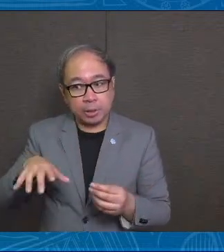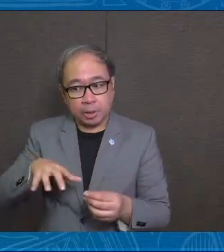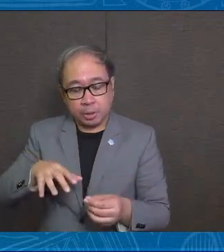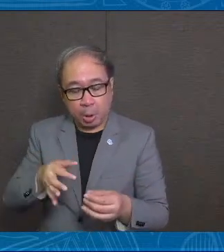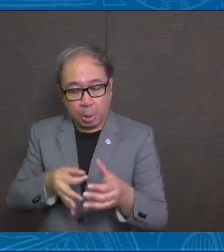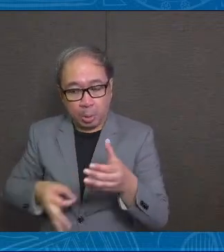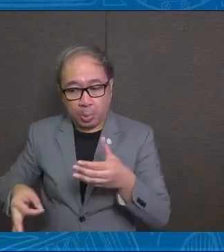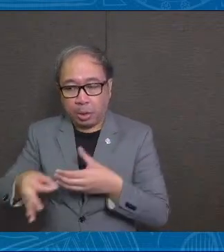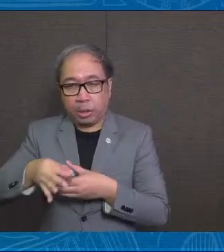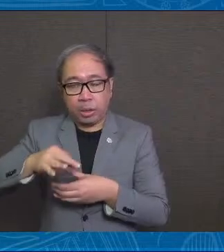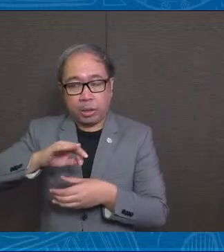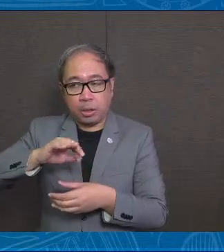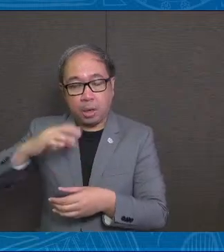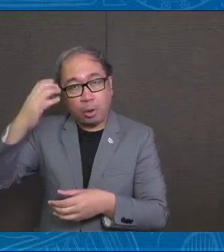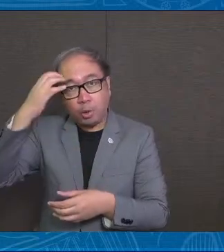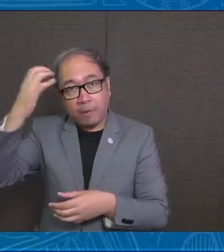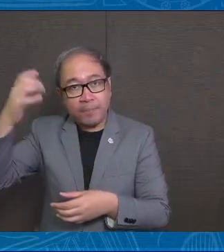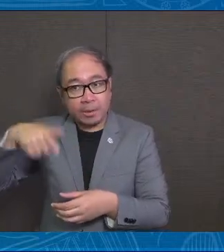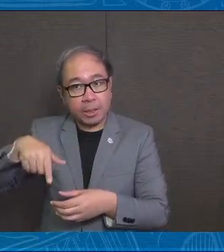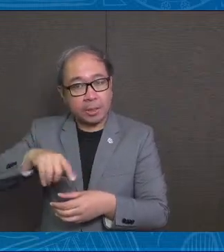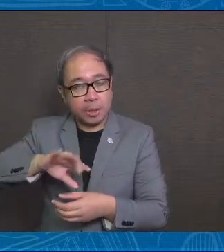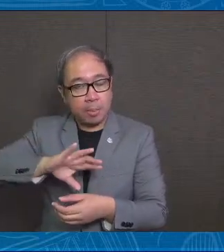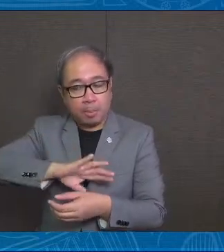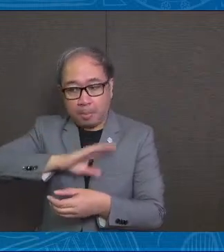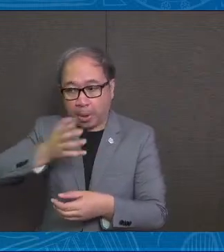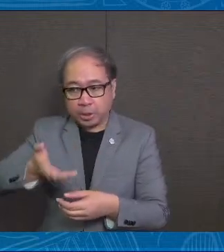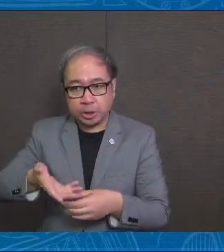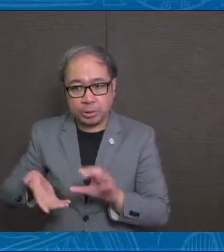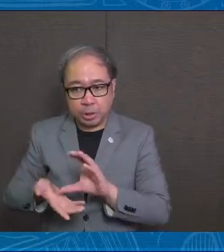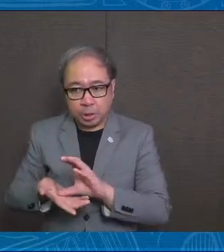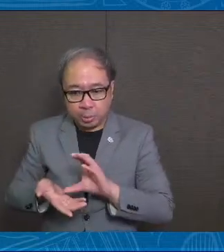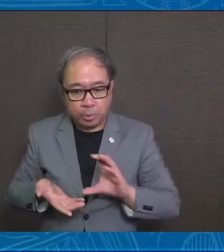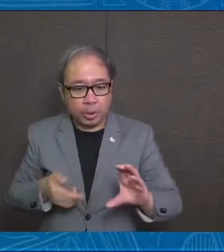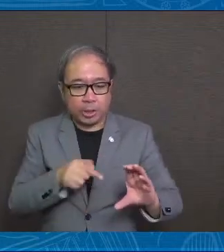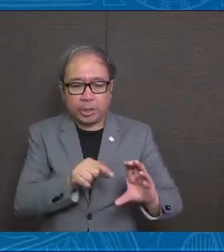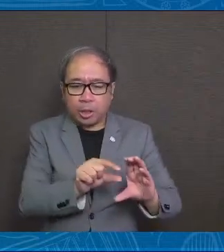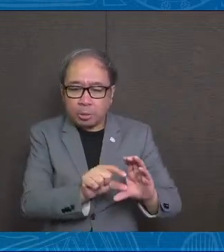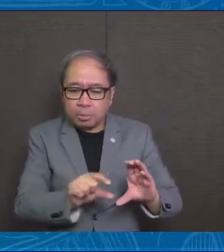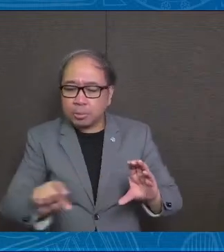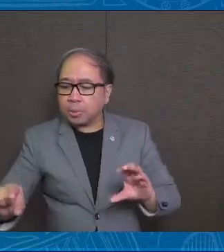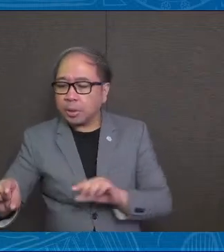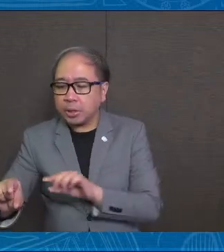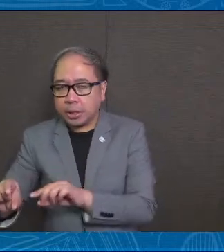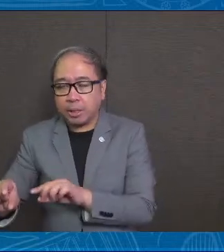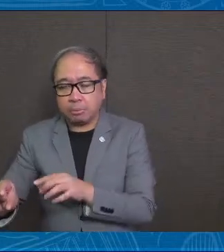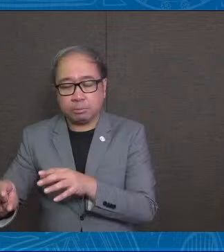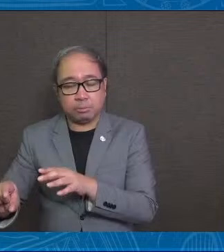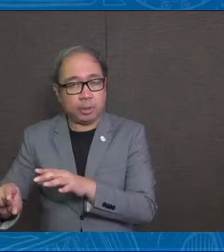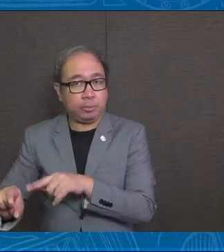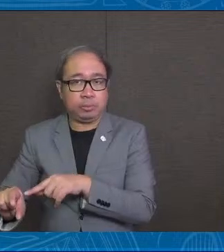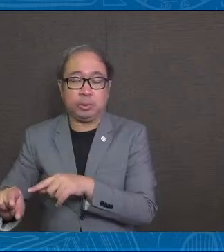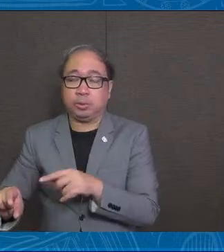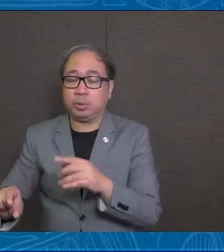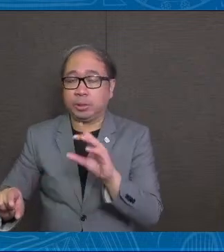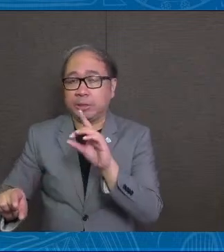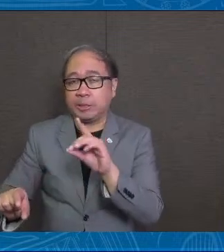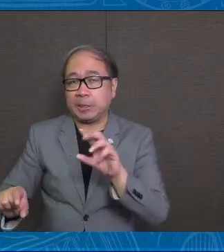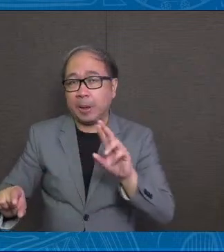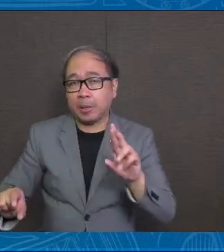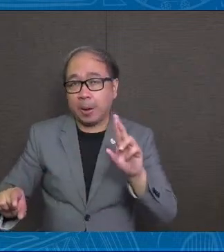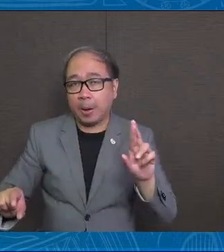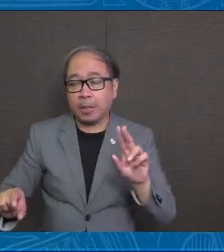risk management as well as reduction. What do you think interventions that has been used